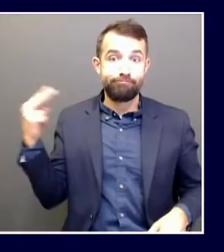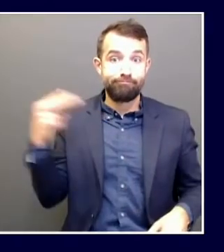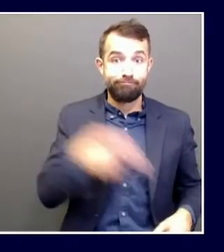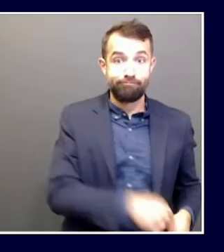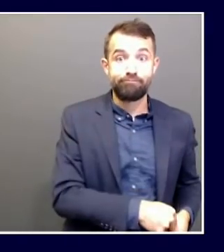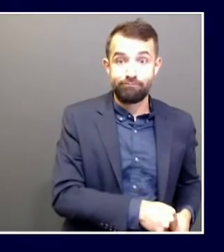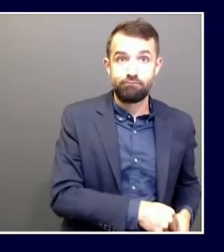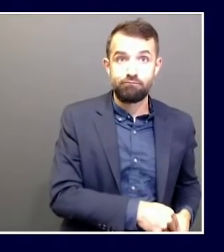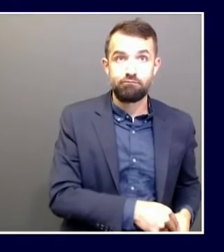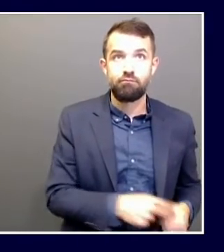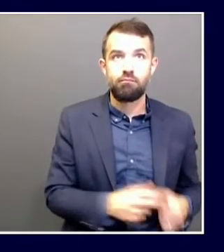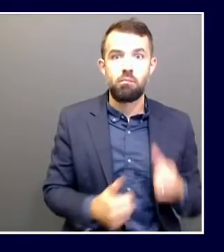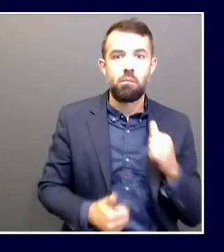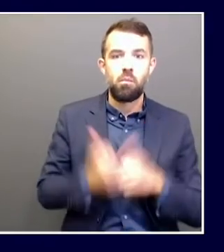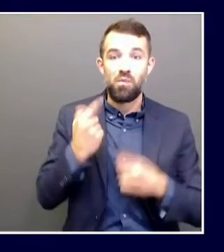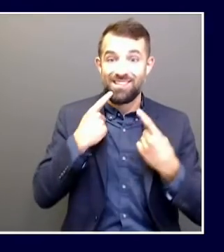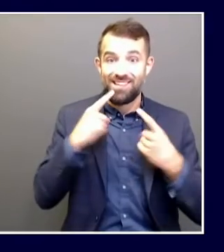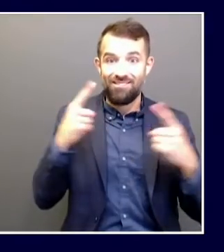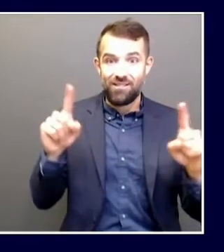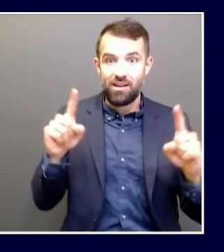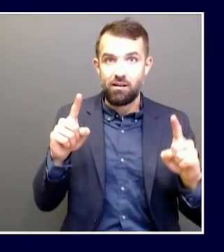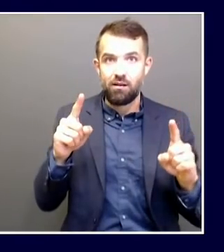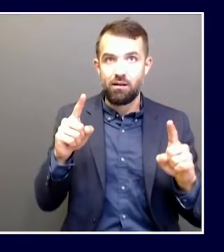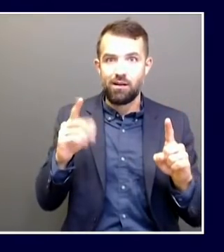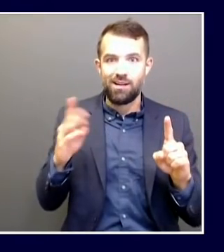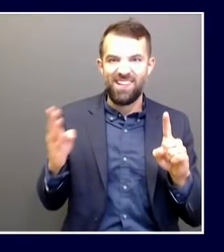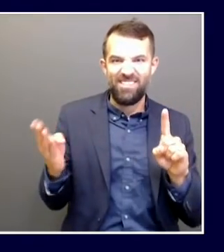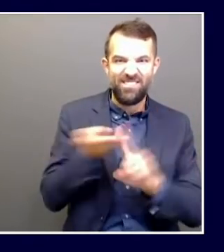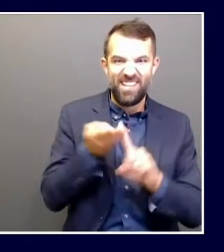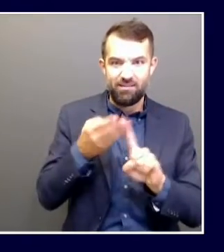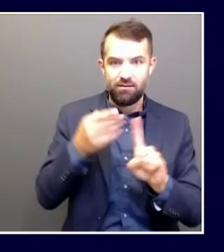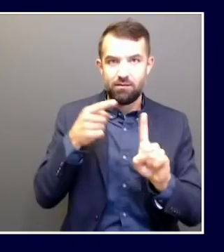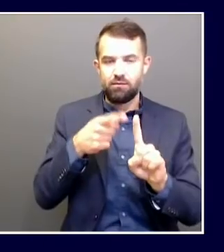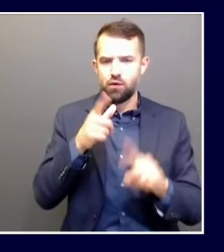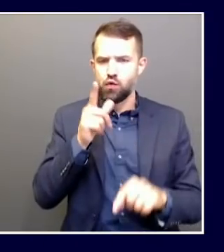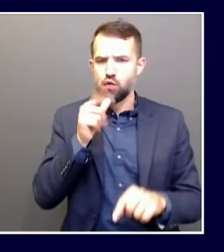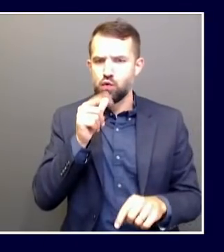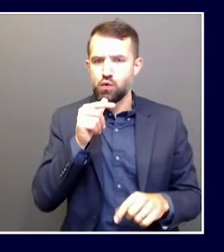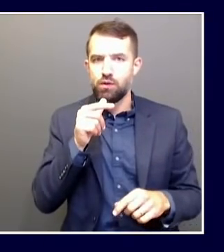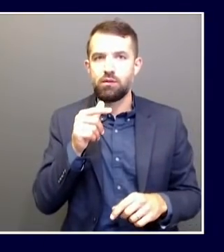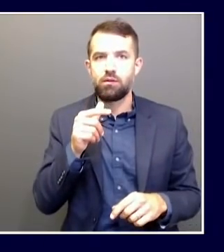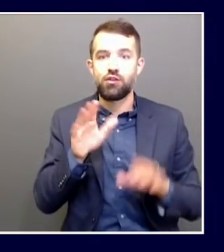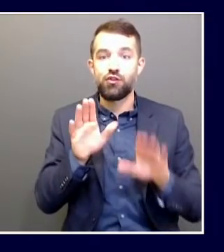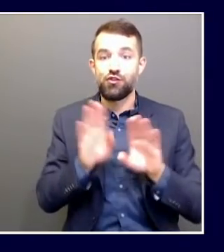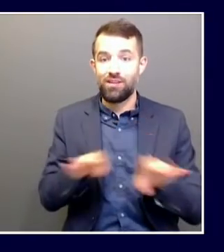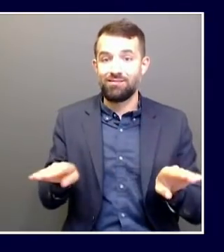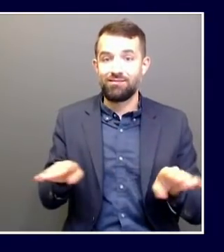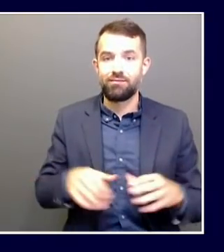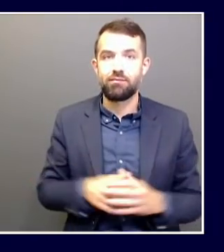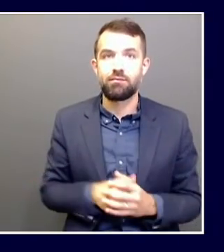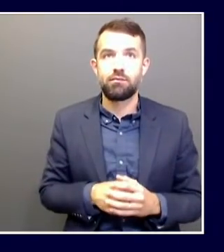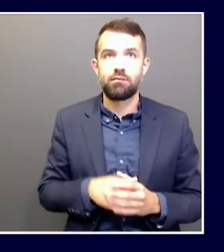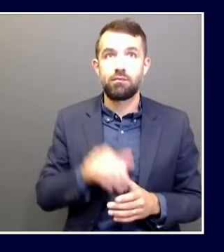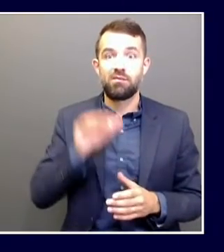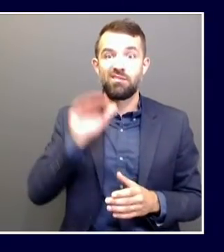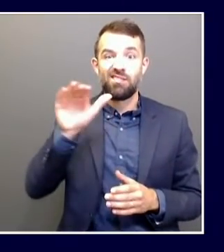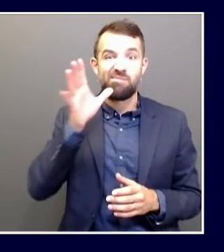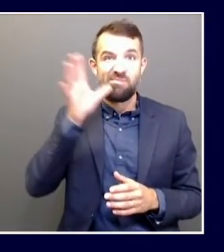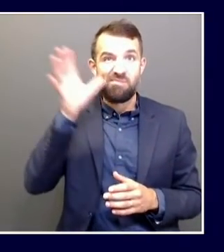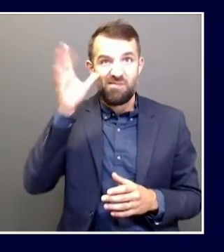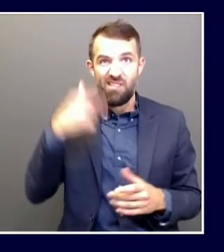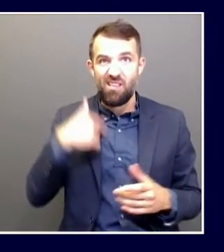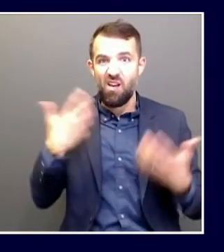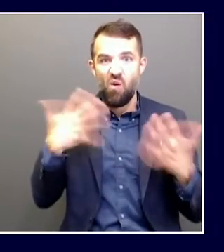effective messengers, effectively going to their parents and saying, I don't want you to get hurt. I don't want you to get cancer. Will you